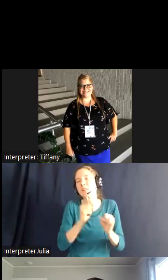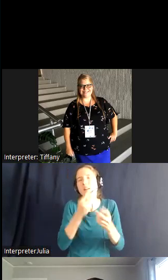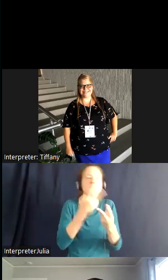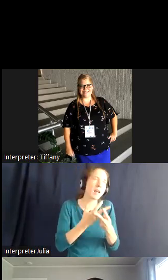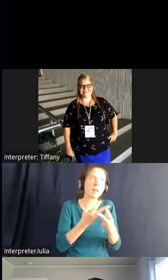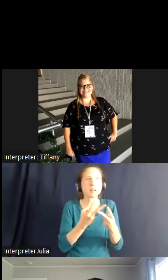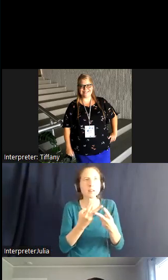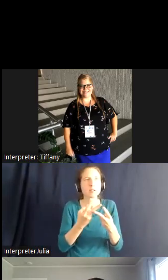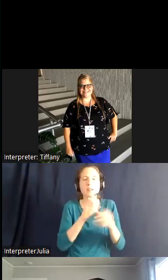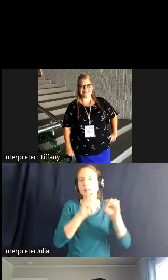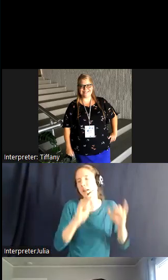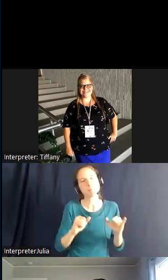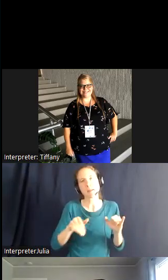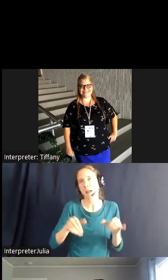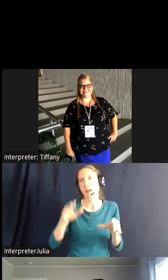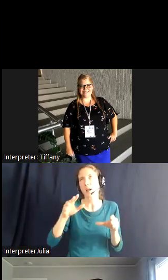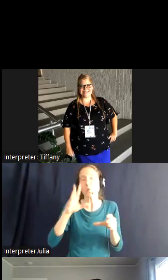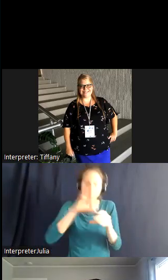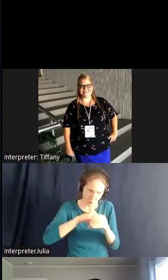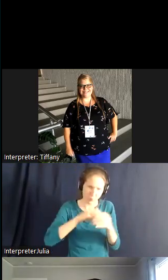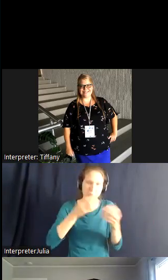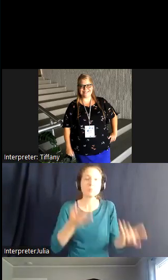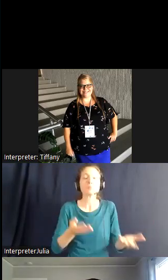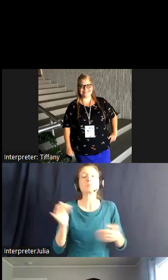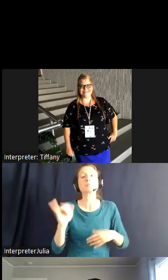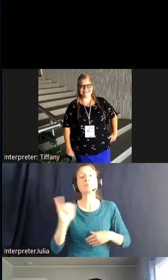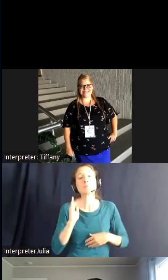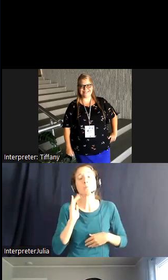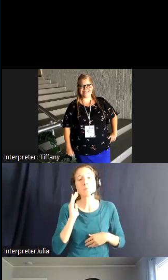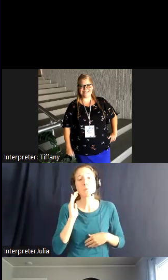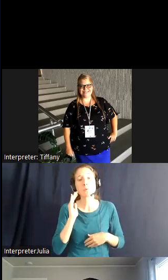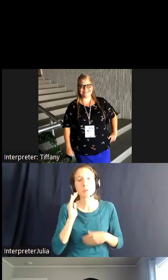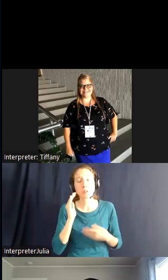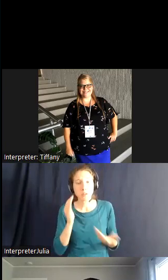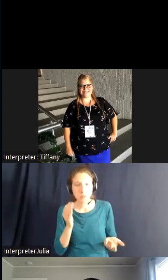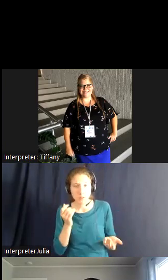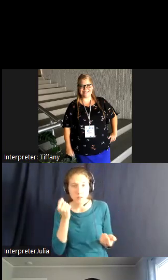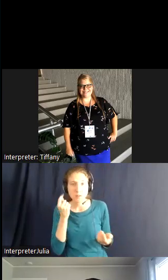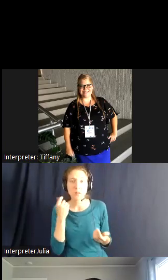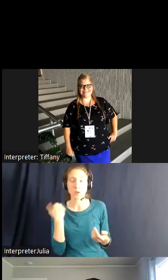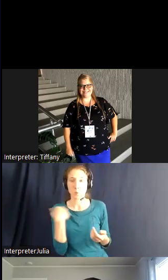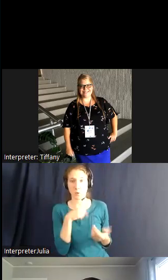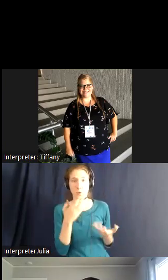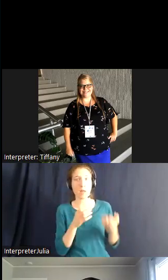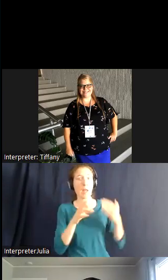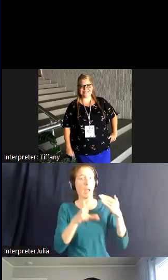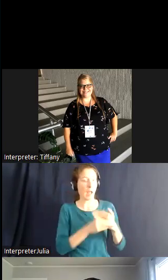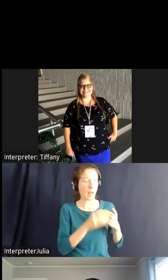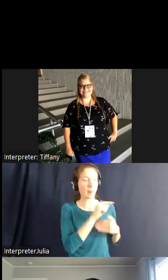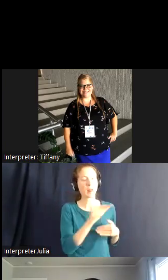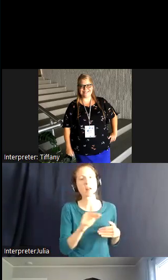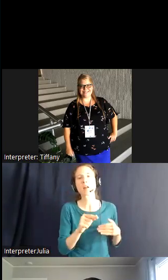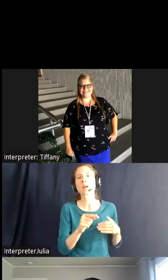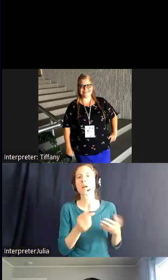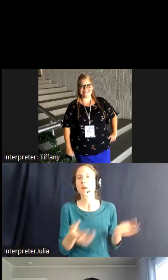fully incorporated into the safety net system. And future state is this addition of these essential providers who provide a subset of